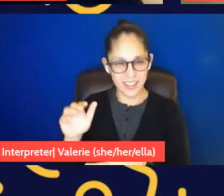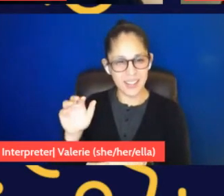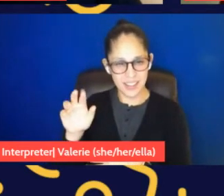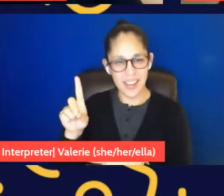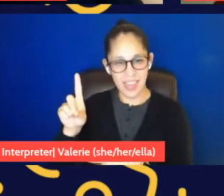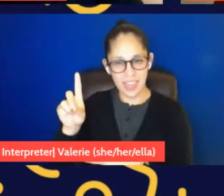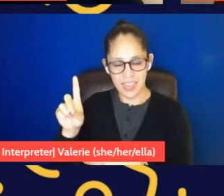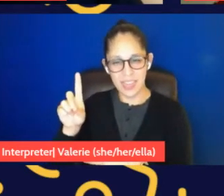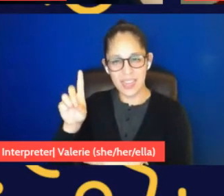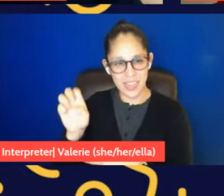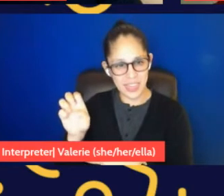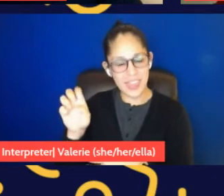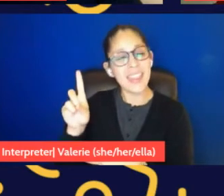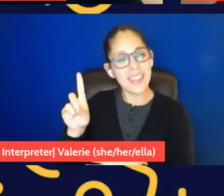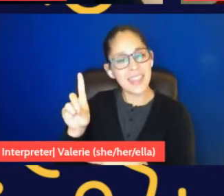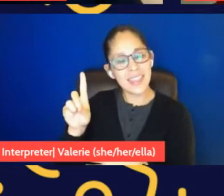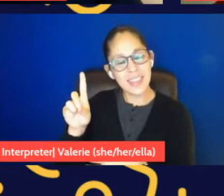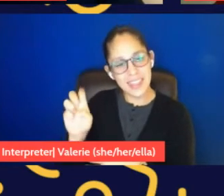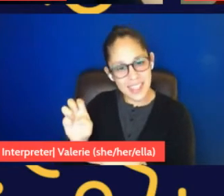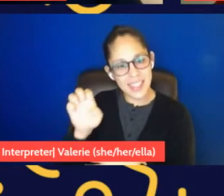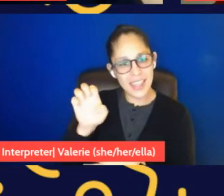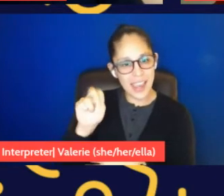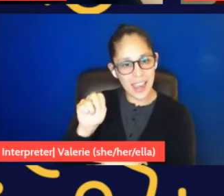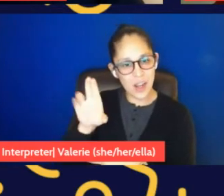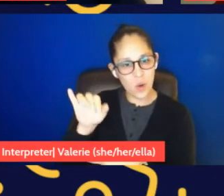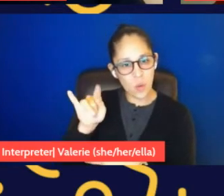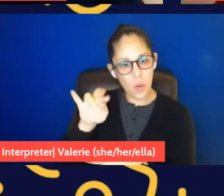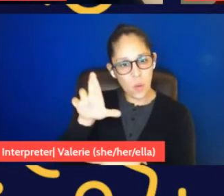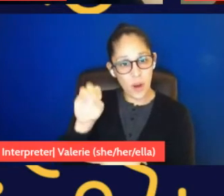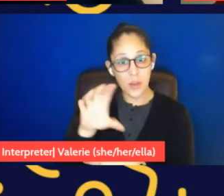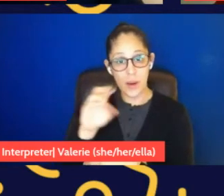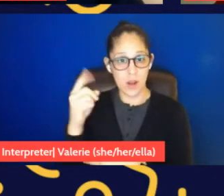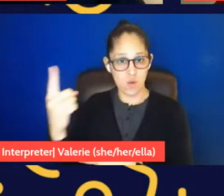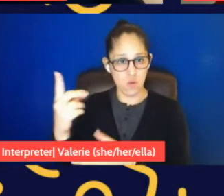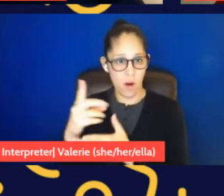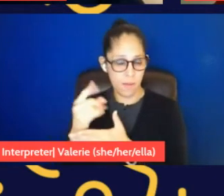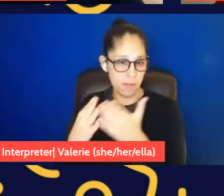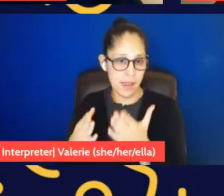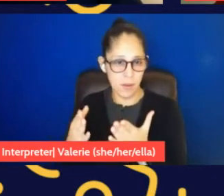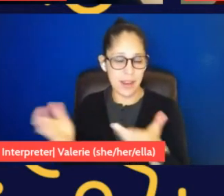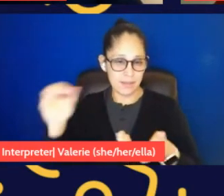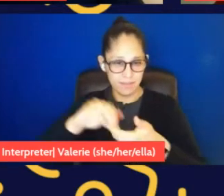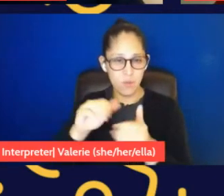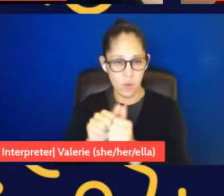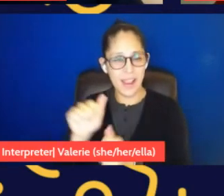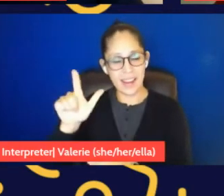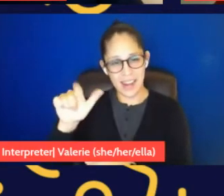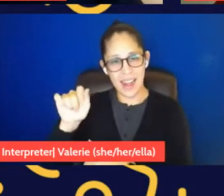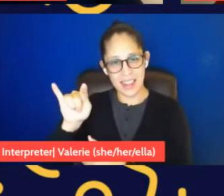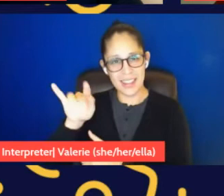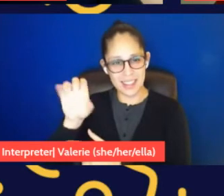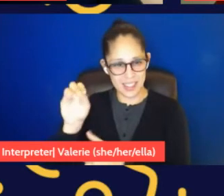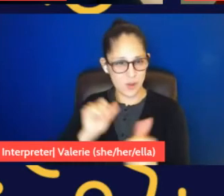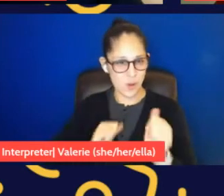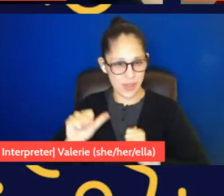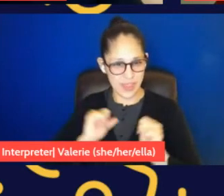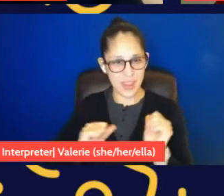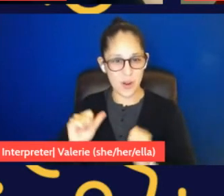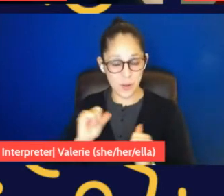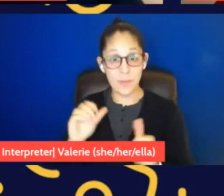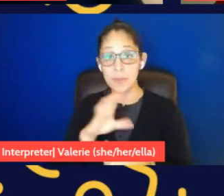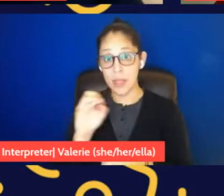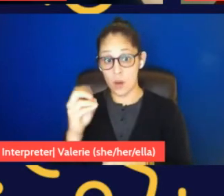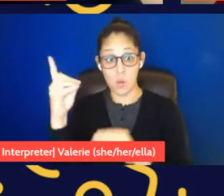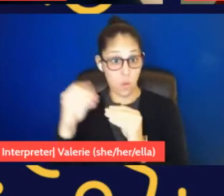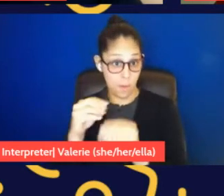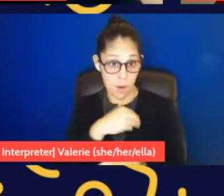another member of the selection committee, and one of the playwrights closely associated with Latino theater. And we might have another member joining us at